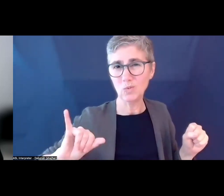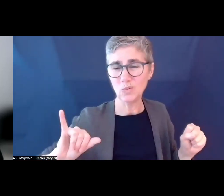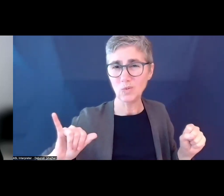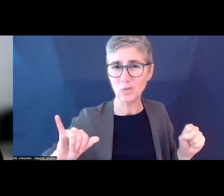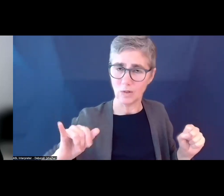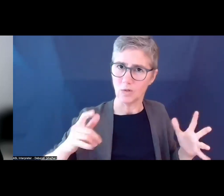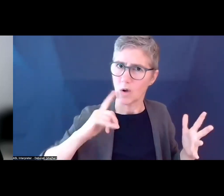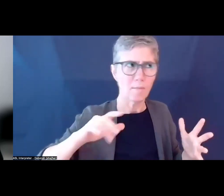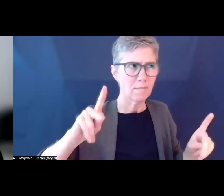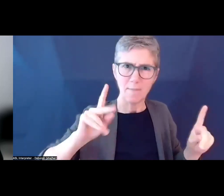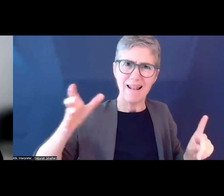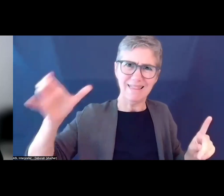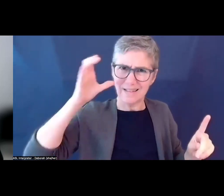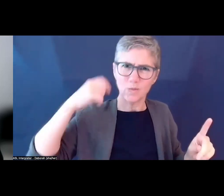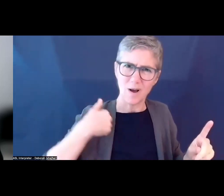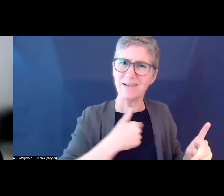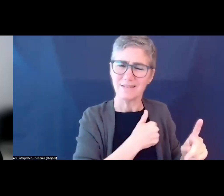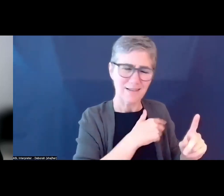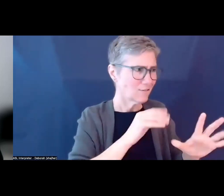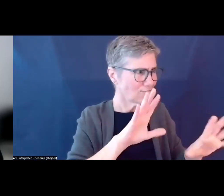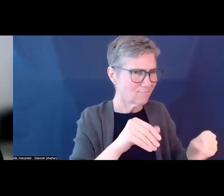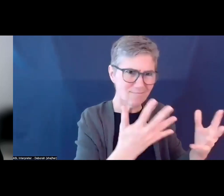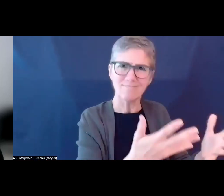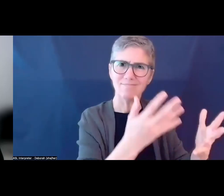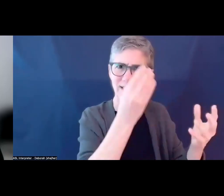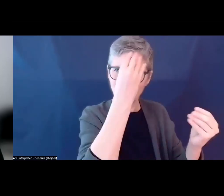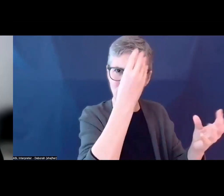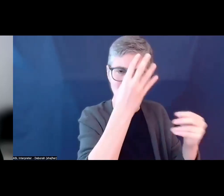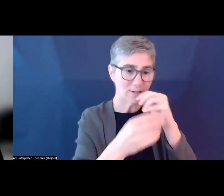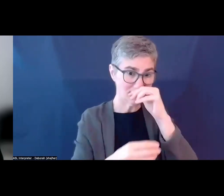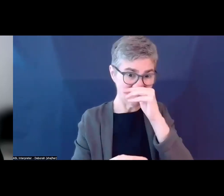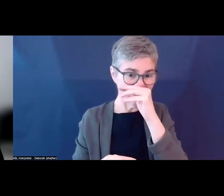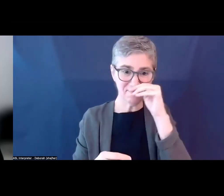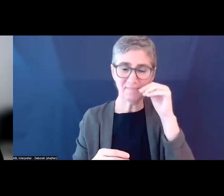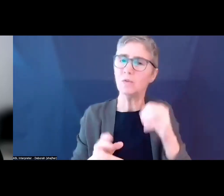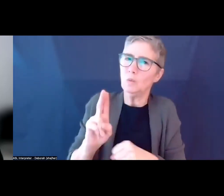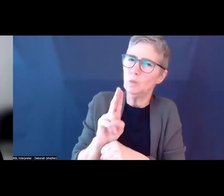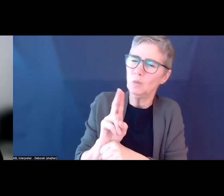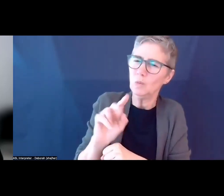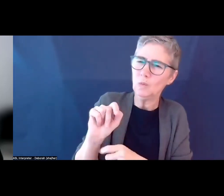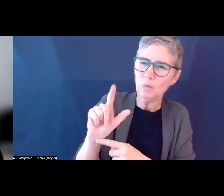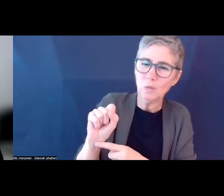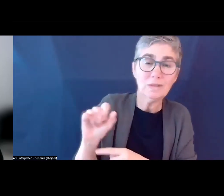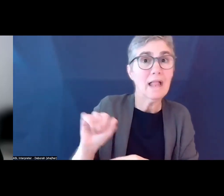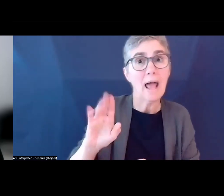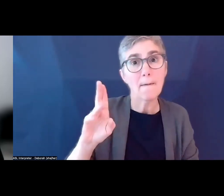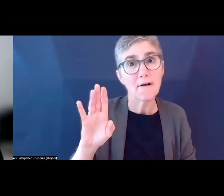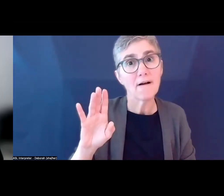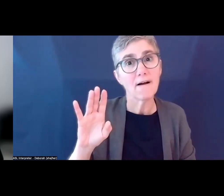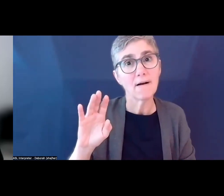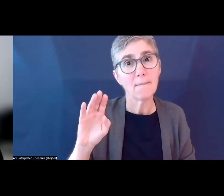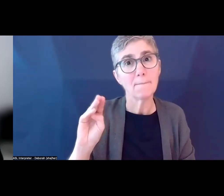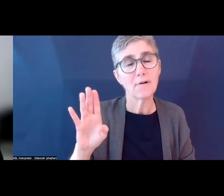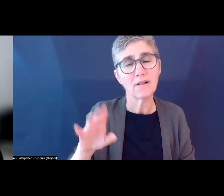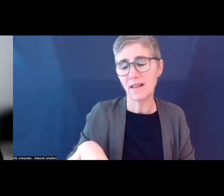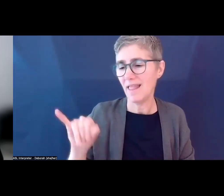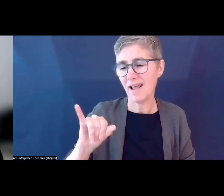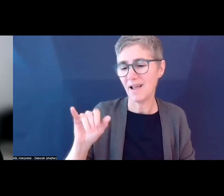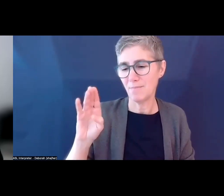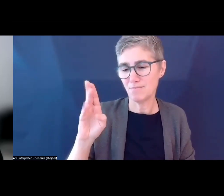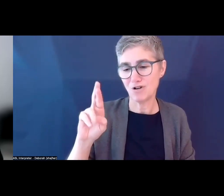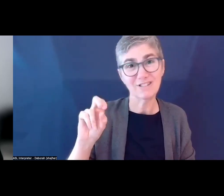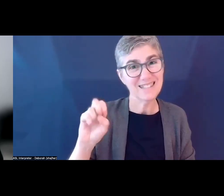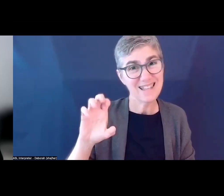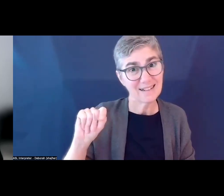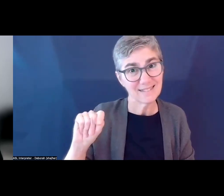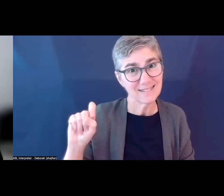our understanding of the policies and using the tools like Brissette. This helped us stay on the